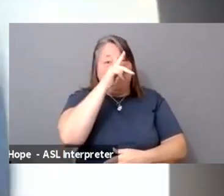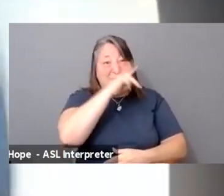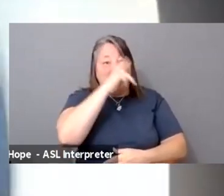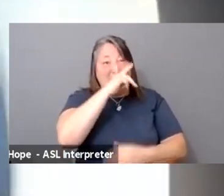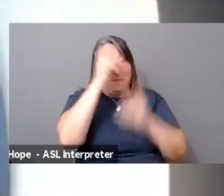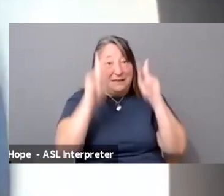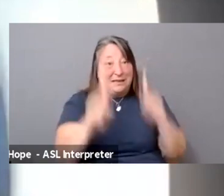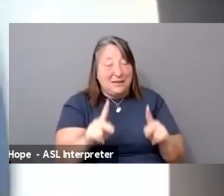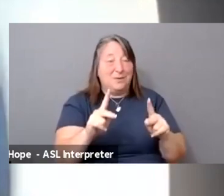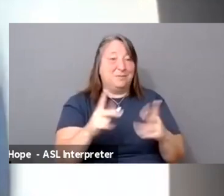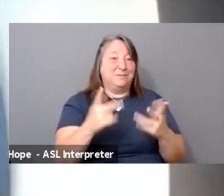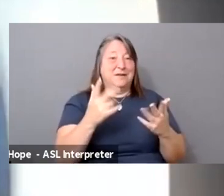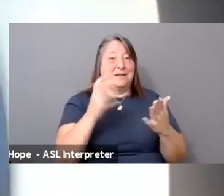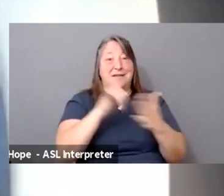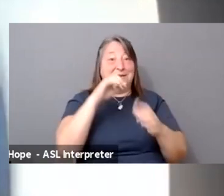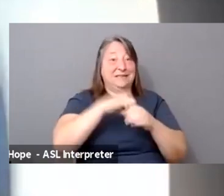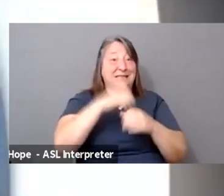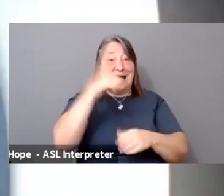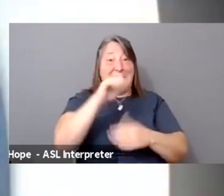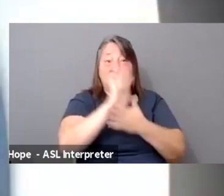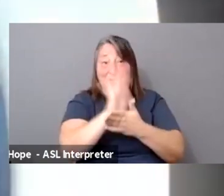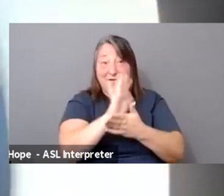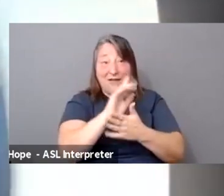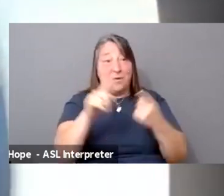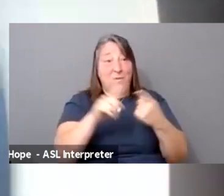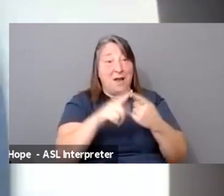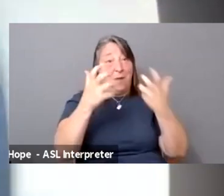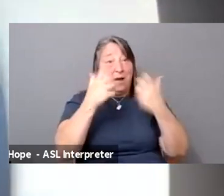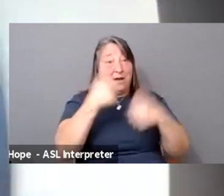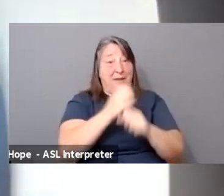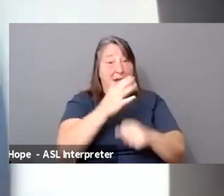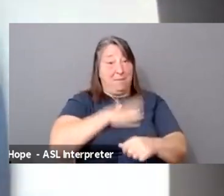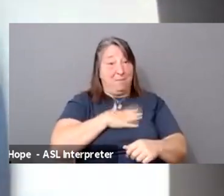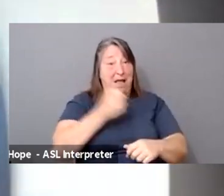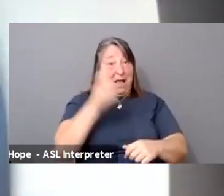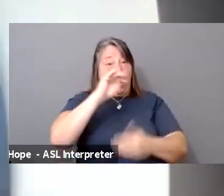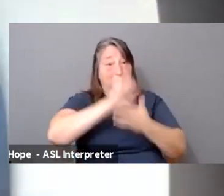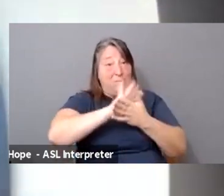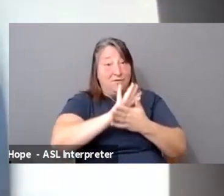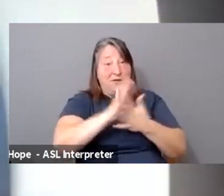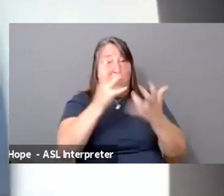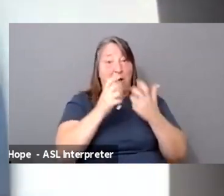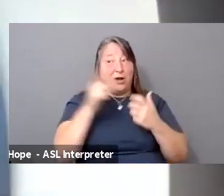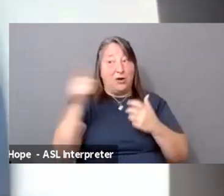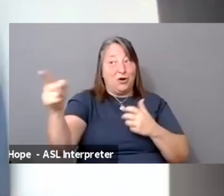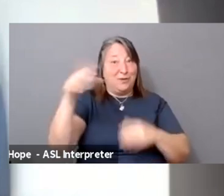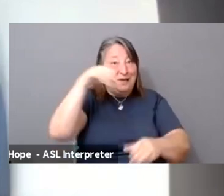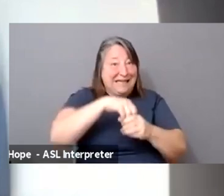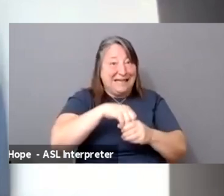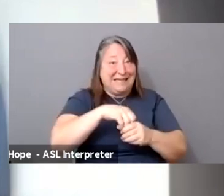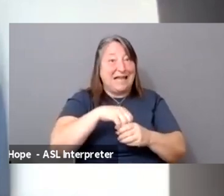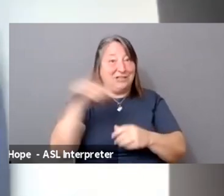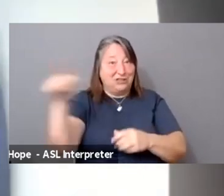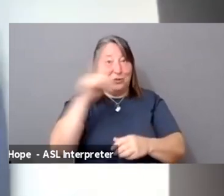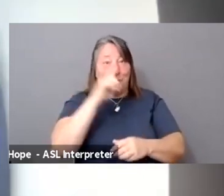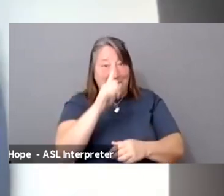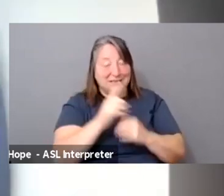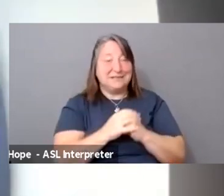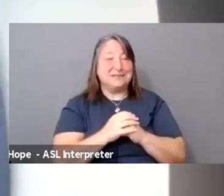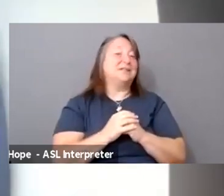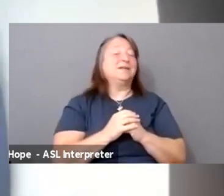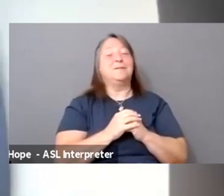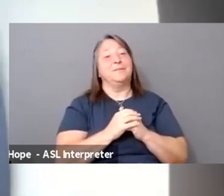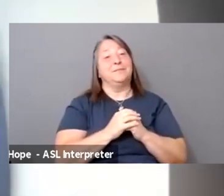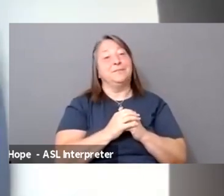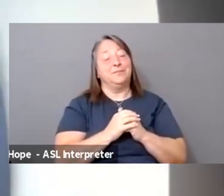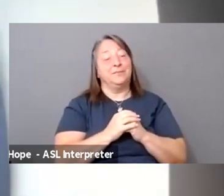of media. And when it came time for me to make my own movie, I really wanted her to be in it. And she was. But I